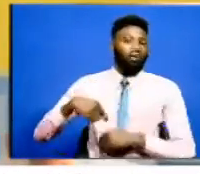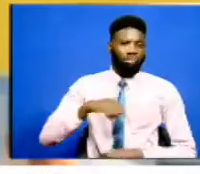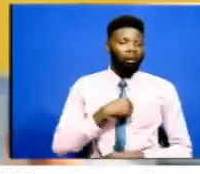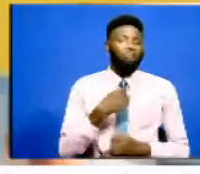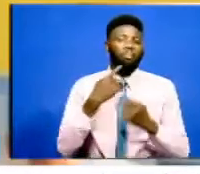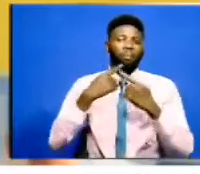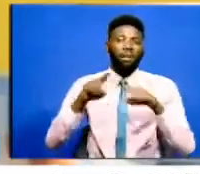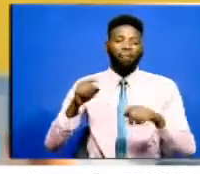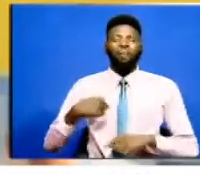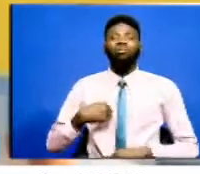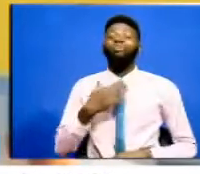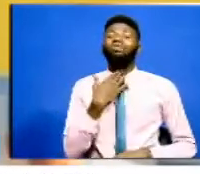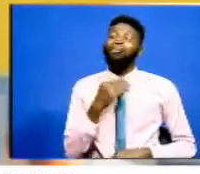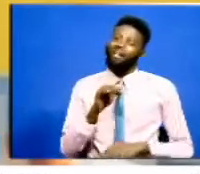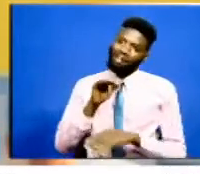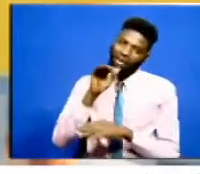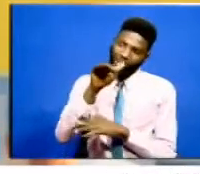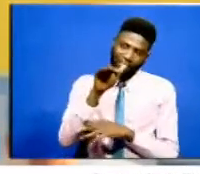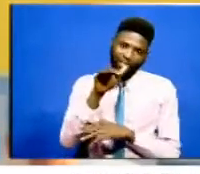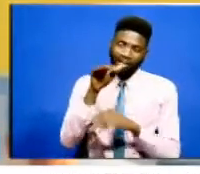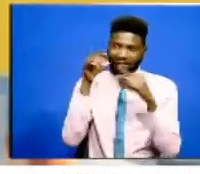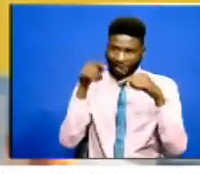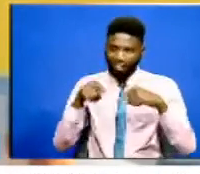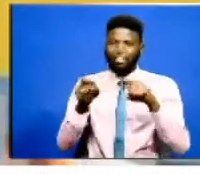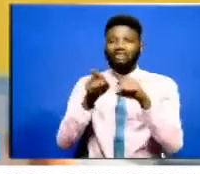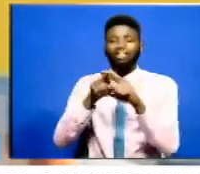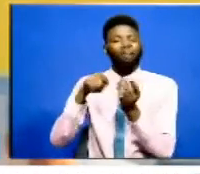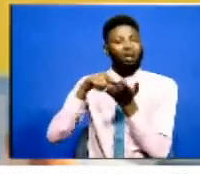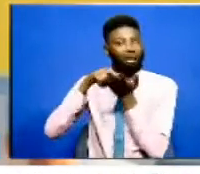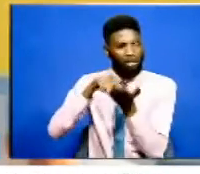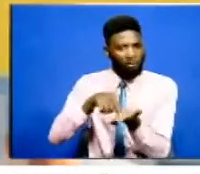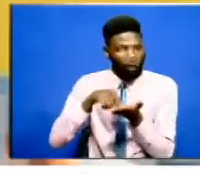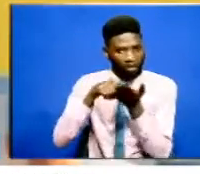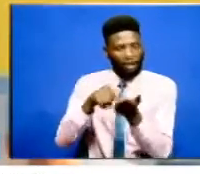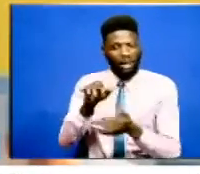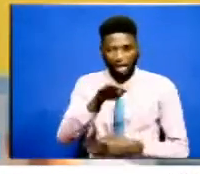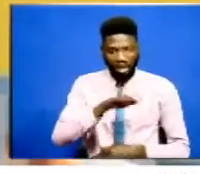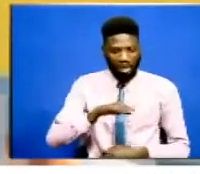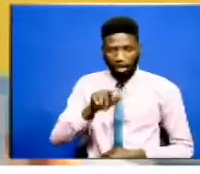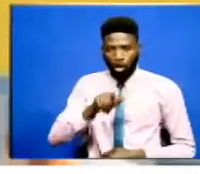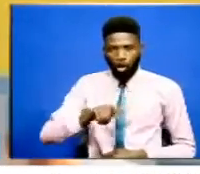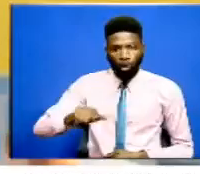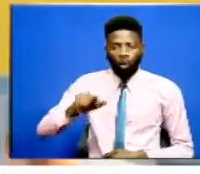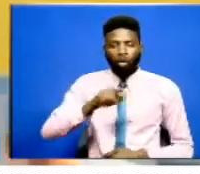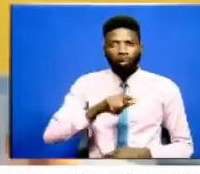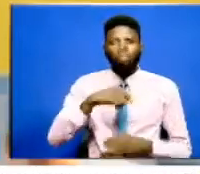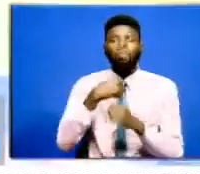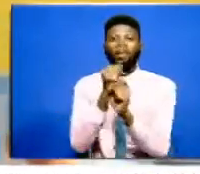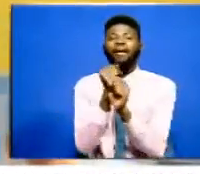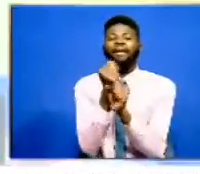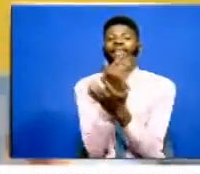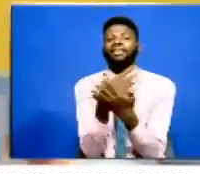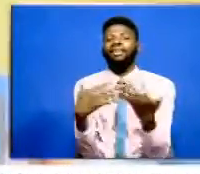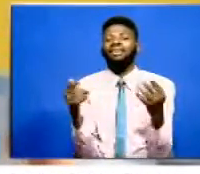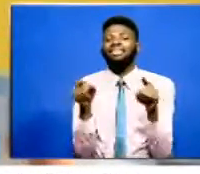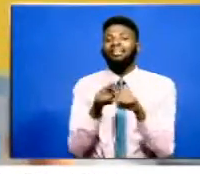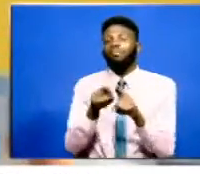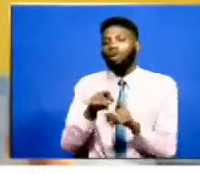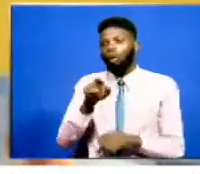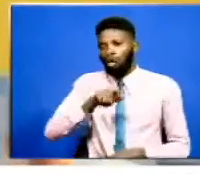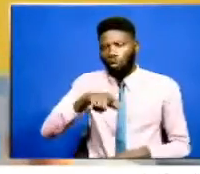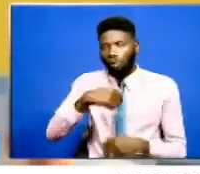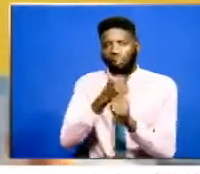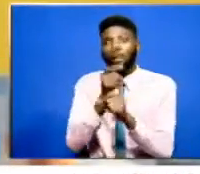appeal that they lay emphasis as well on local manufactured products and local